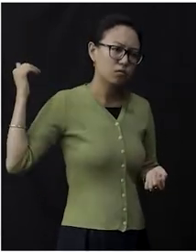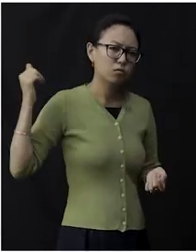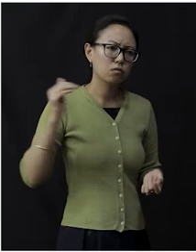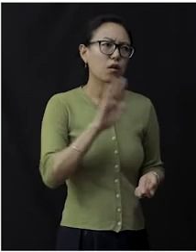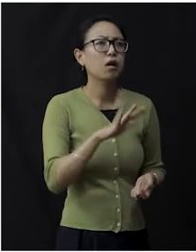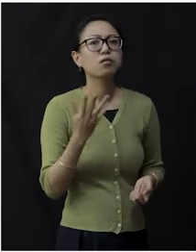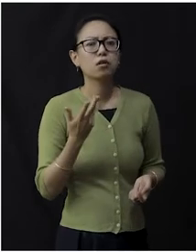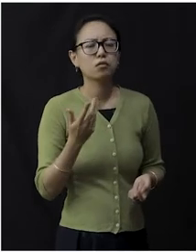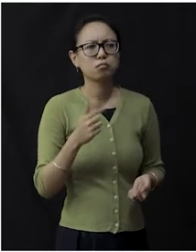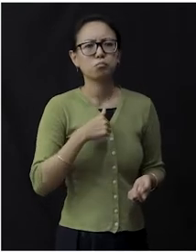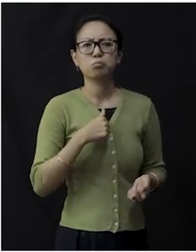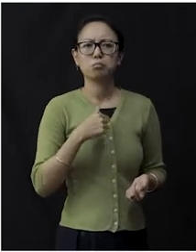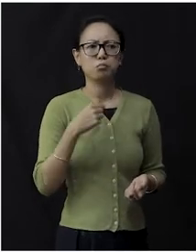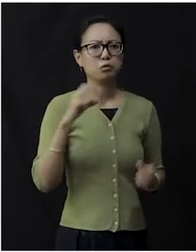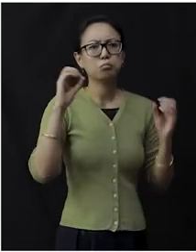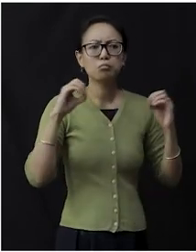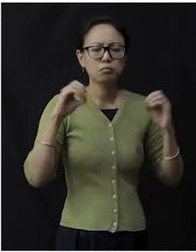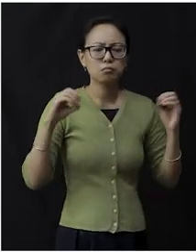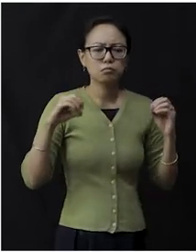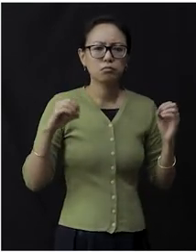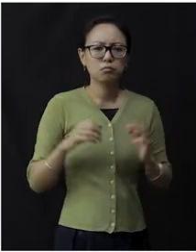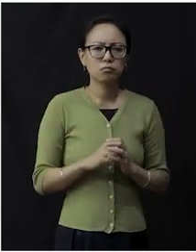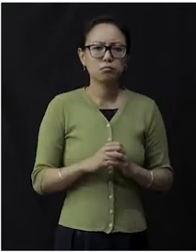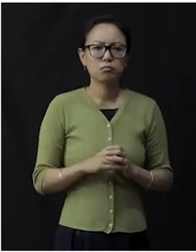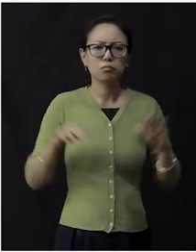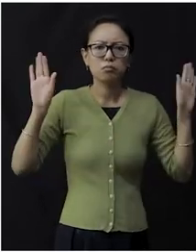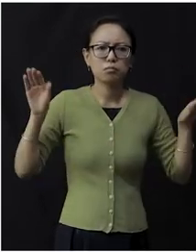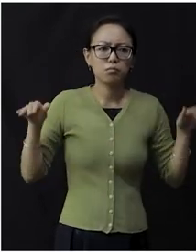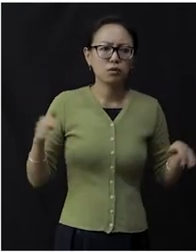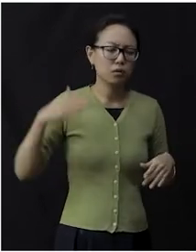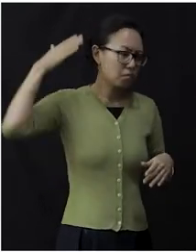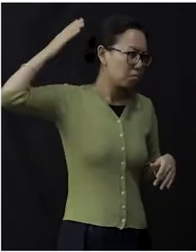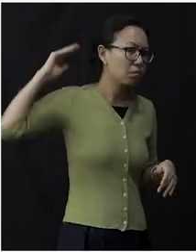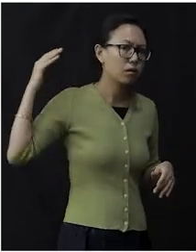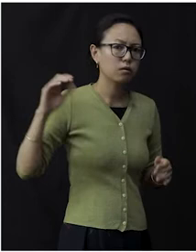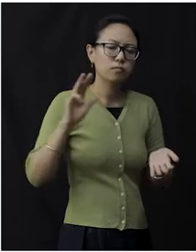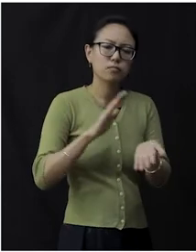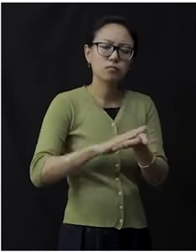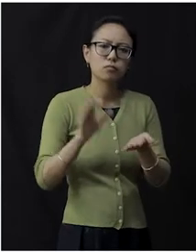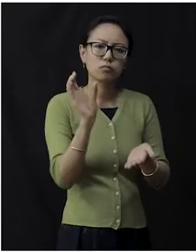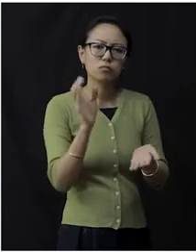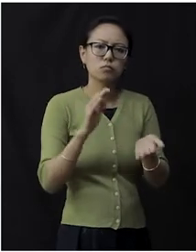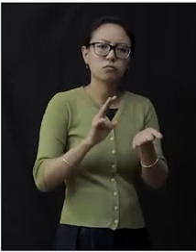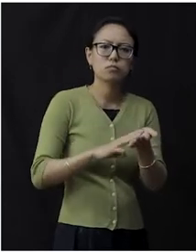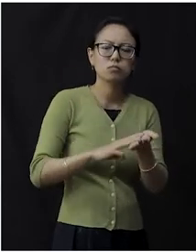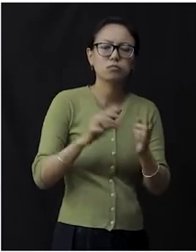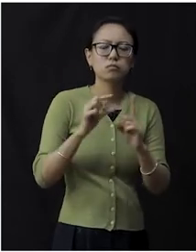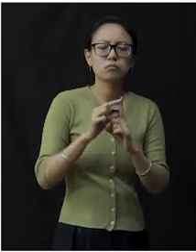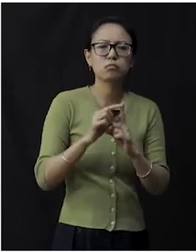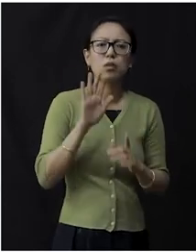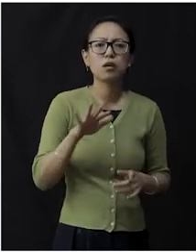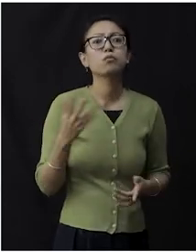we don't have a hump. The bird doesn't have a hump. The dog doesn't have a hump. So why only